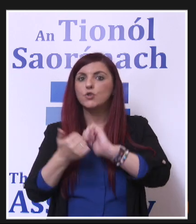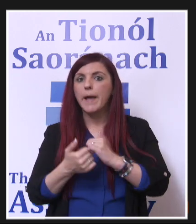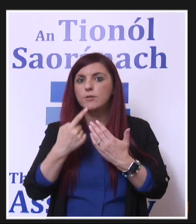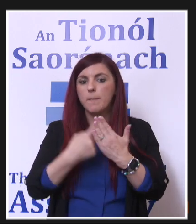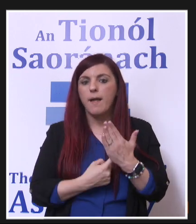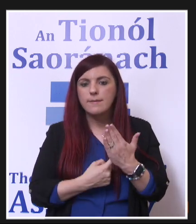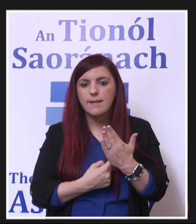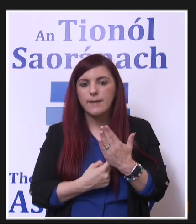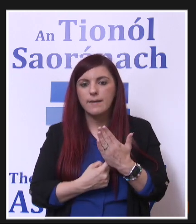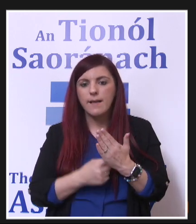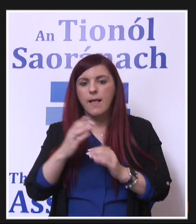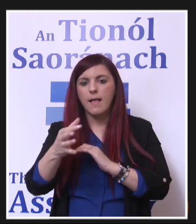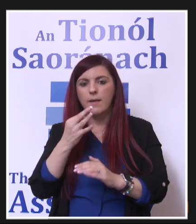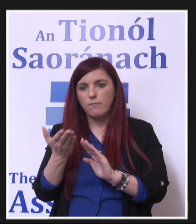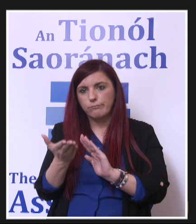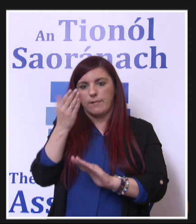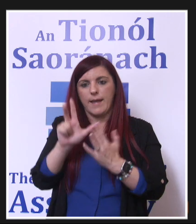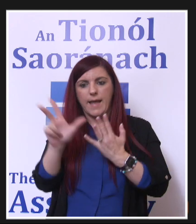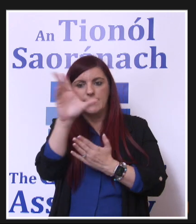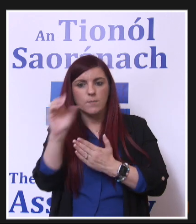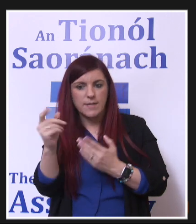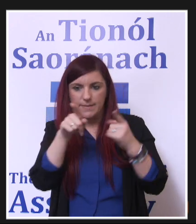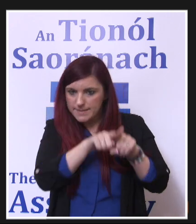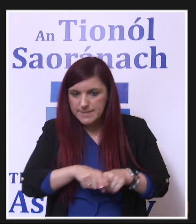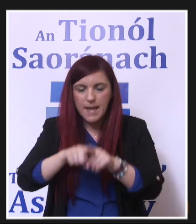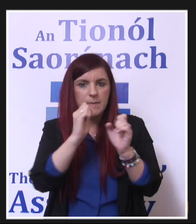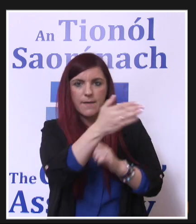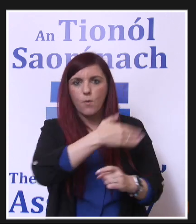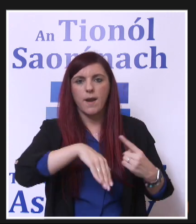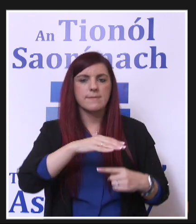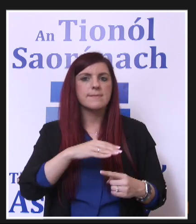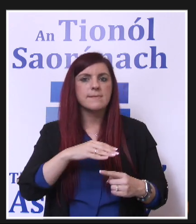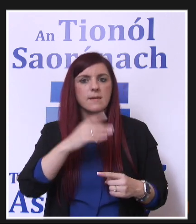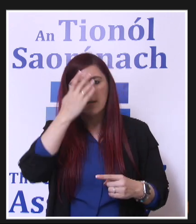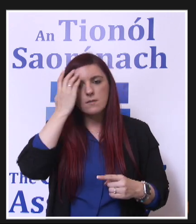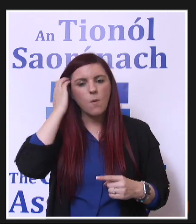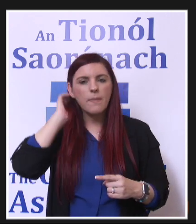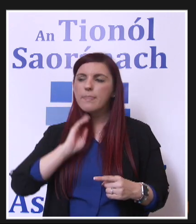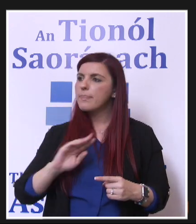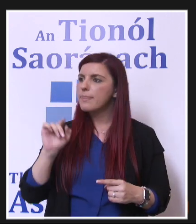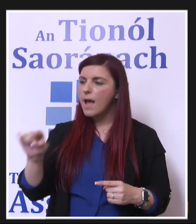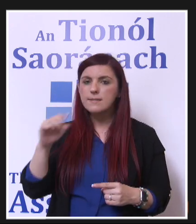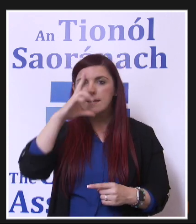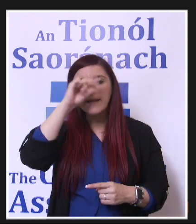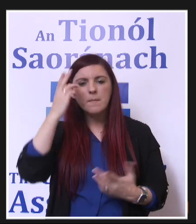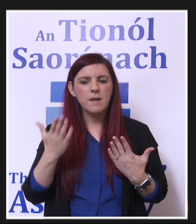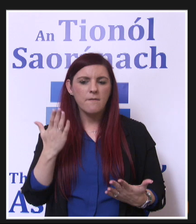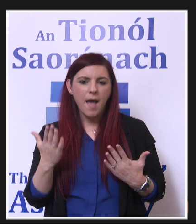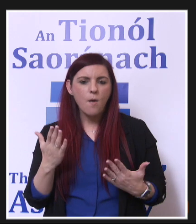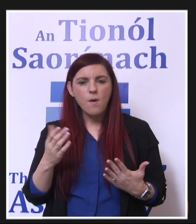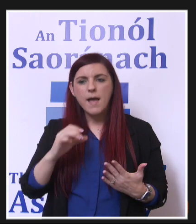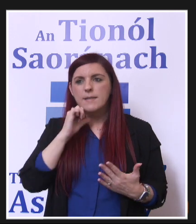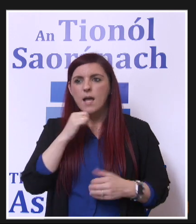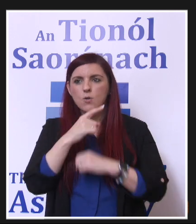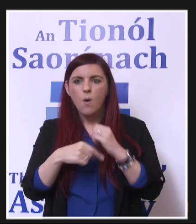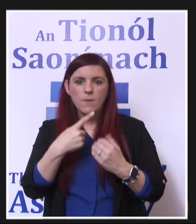then they got the 80% furlough that everyone else was getting. So, that is an example of how it's not always a